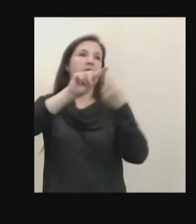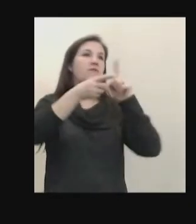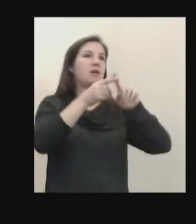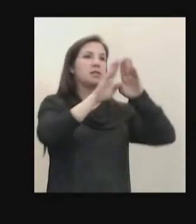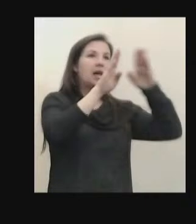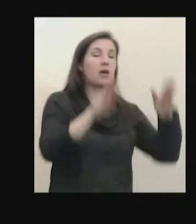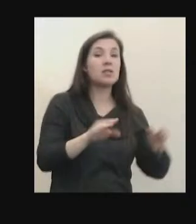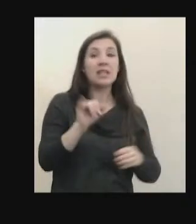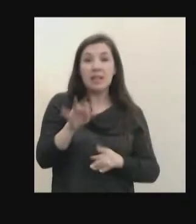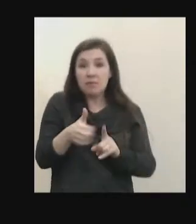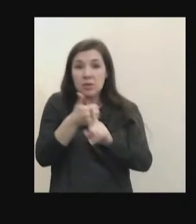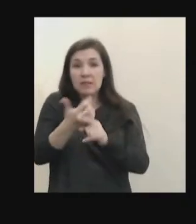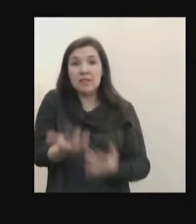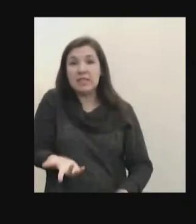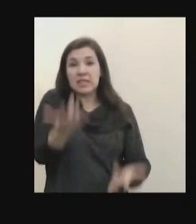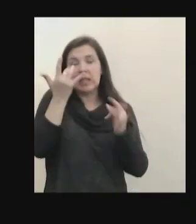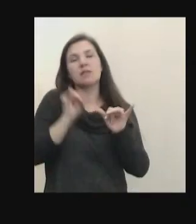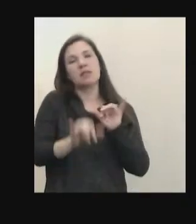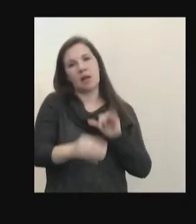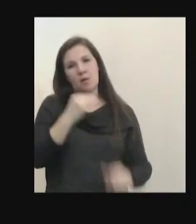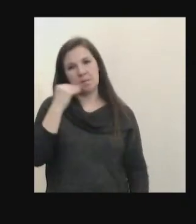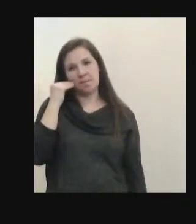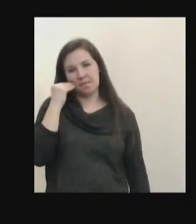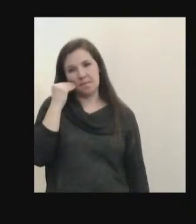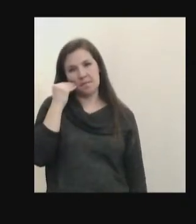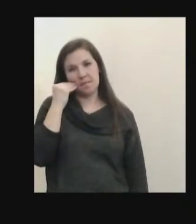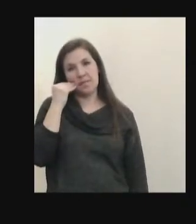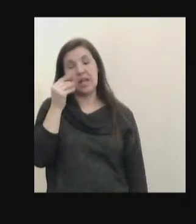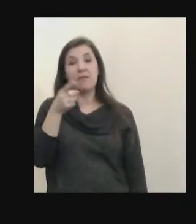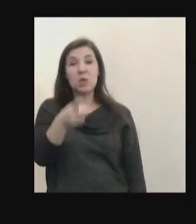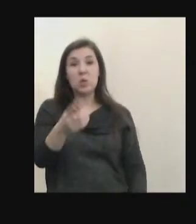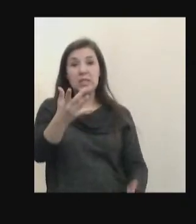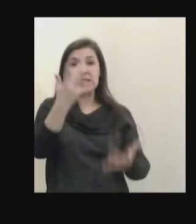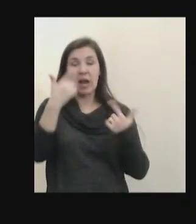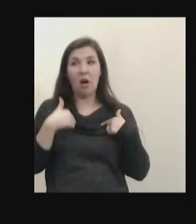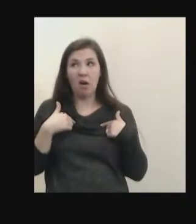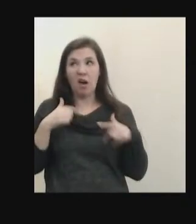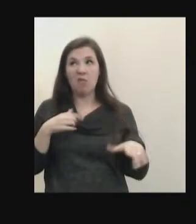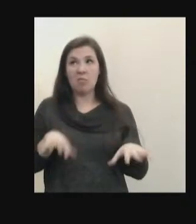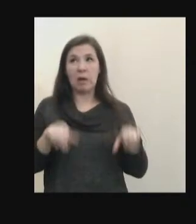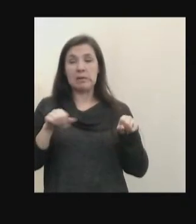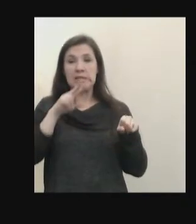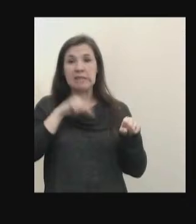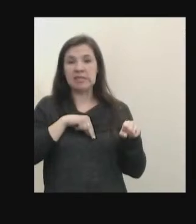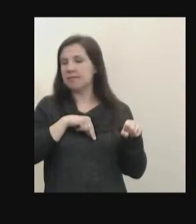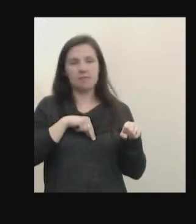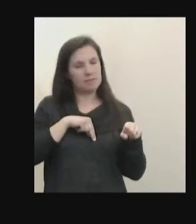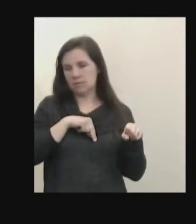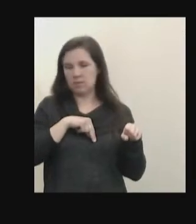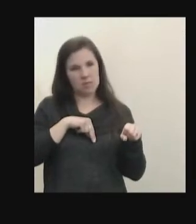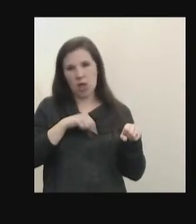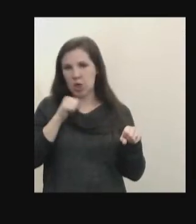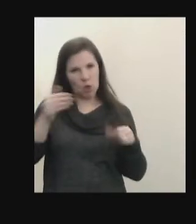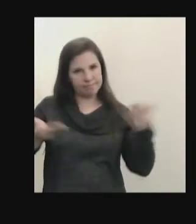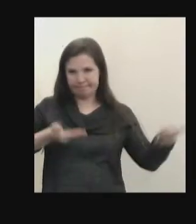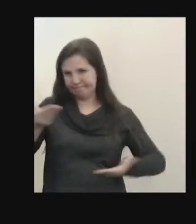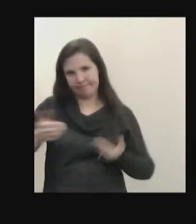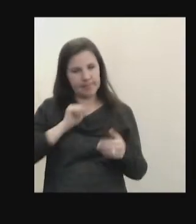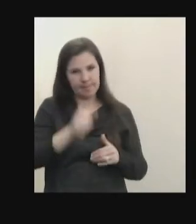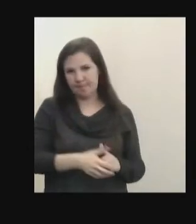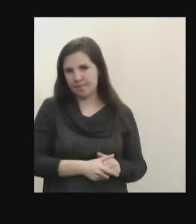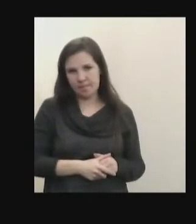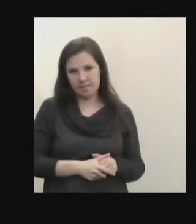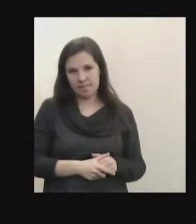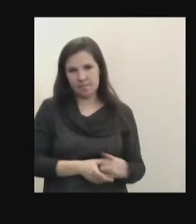sick. If you yourself are sick and you were planning on holding Thanksgiving, don't have people at your house. Make sure